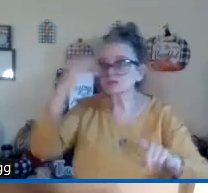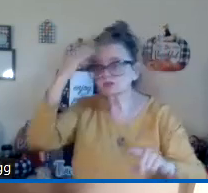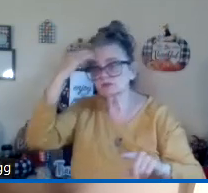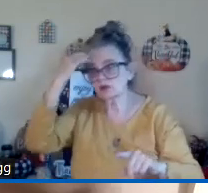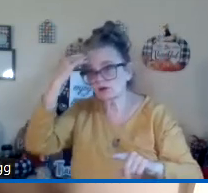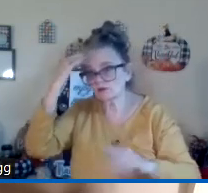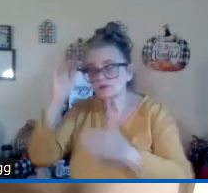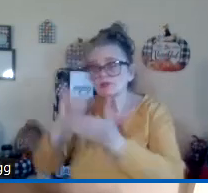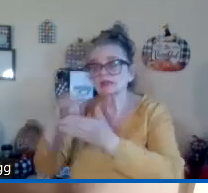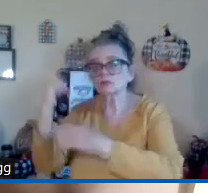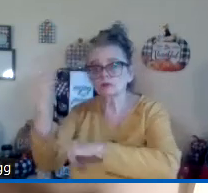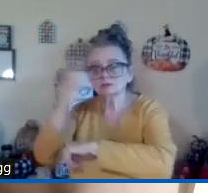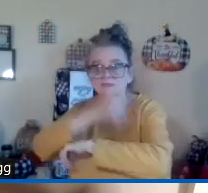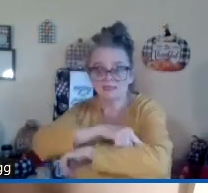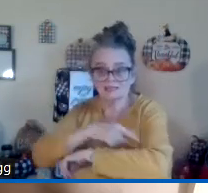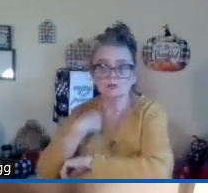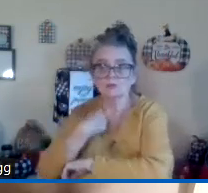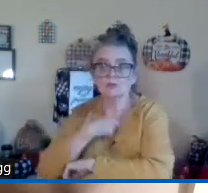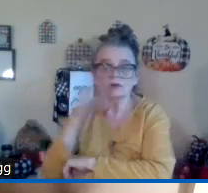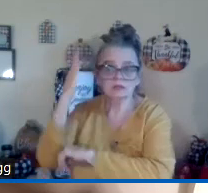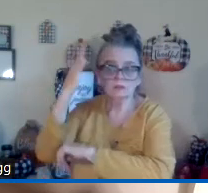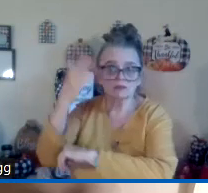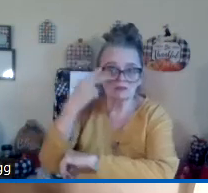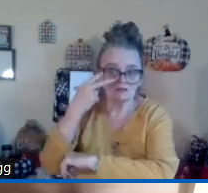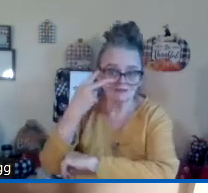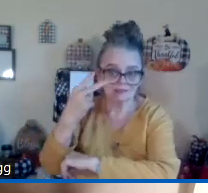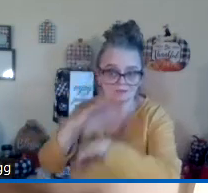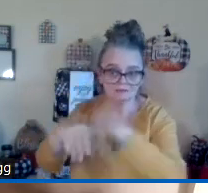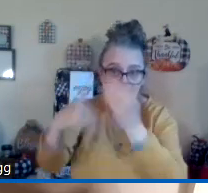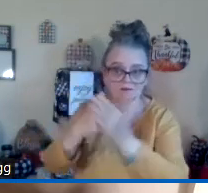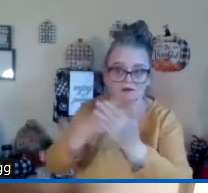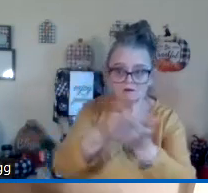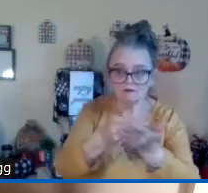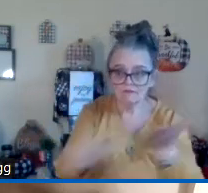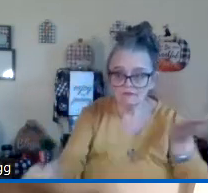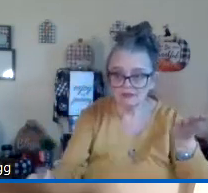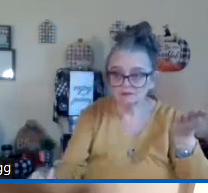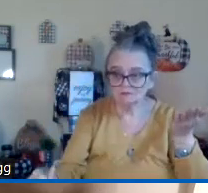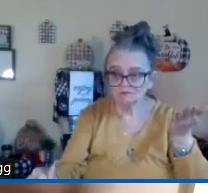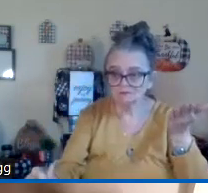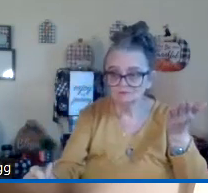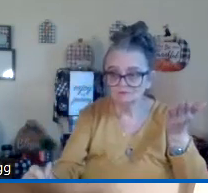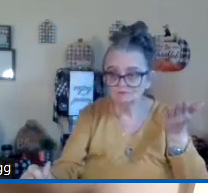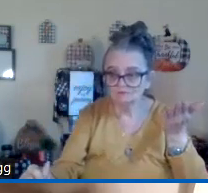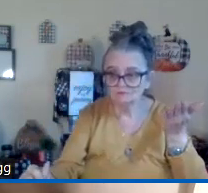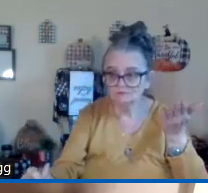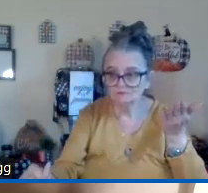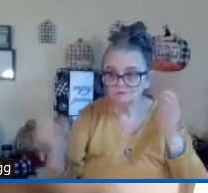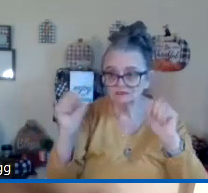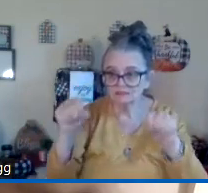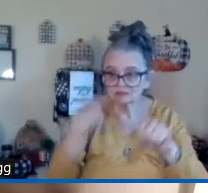our heavenly life will be waiting glorious for us. The faithful man